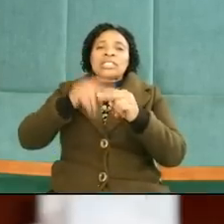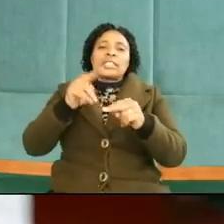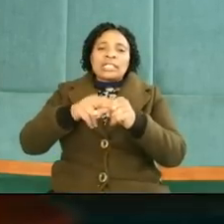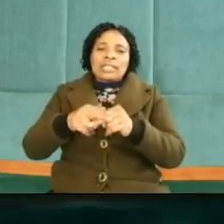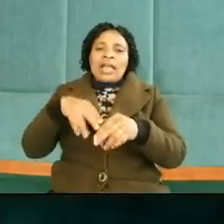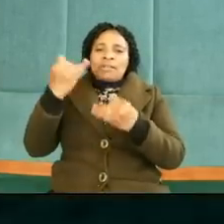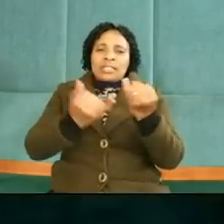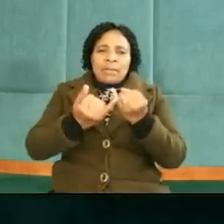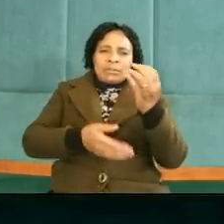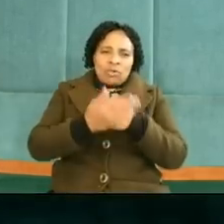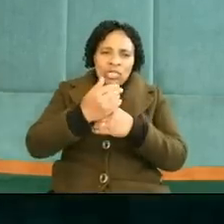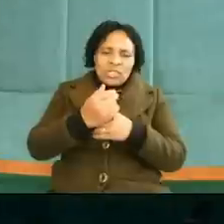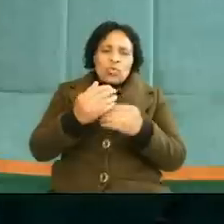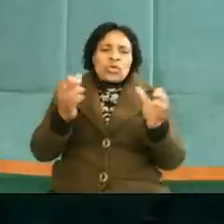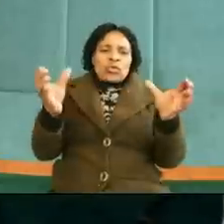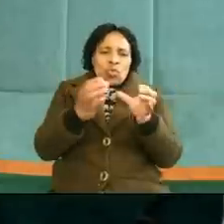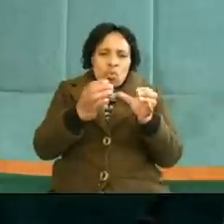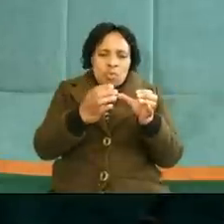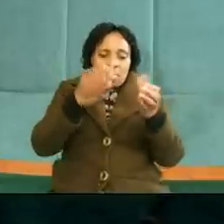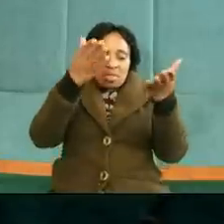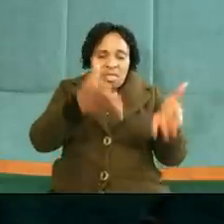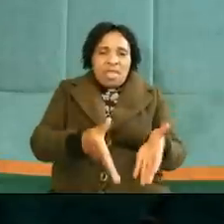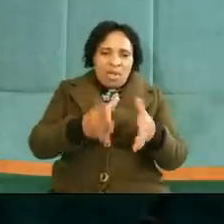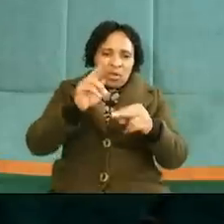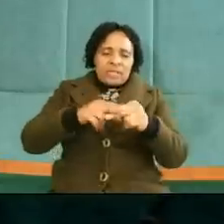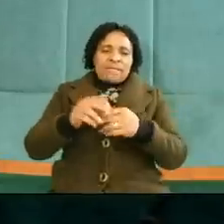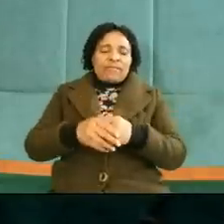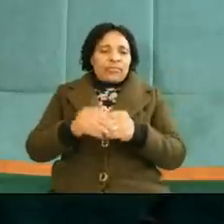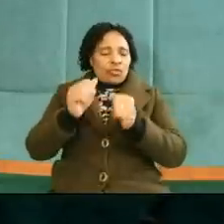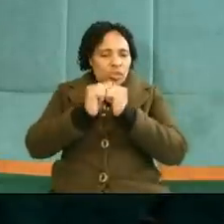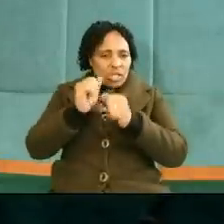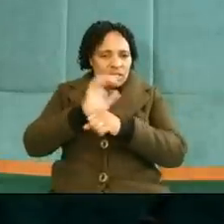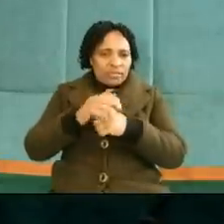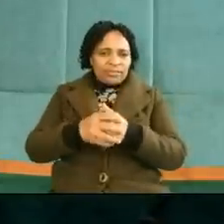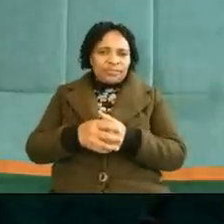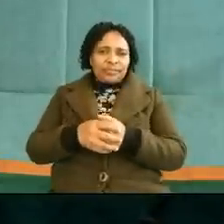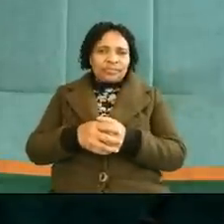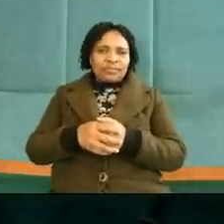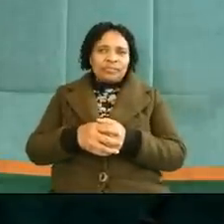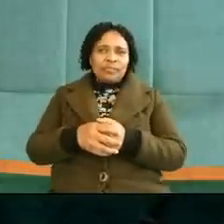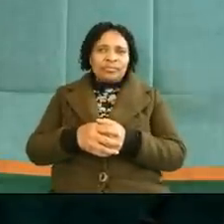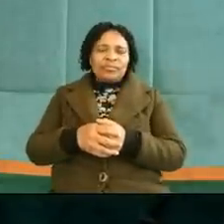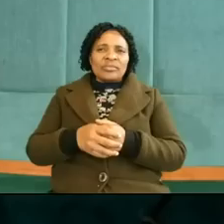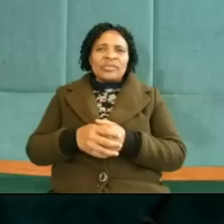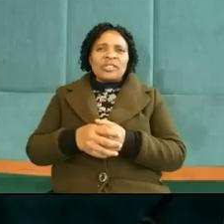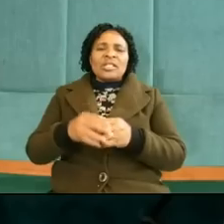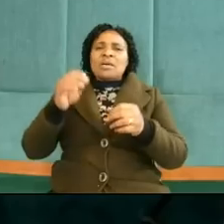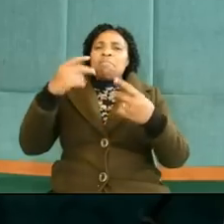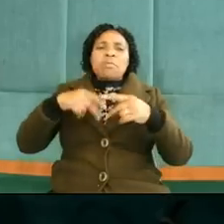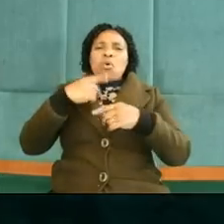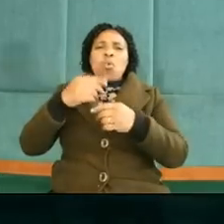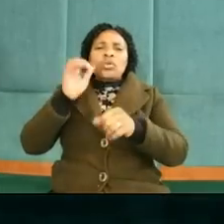every Sabbath morning we come and we contain in the four walls. Is the church with me? Yeah. So the folks who have no church around